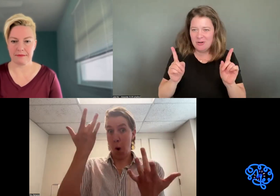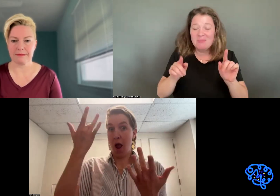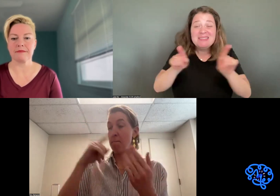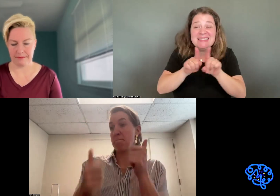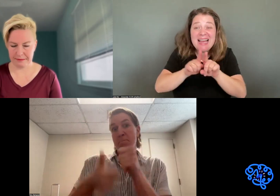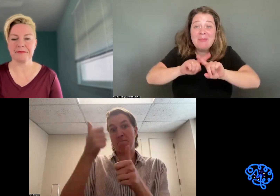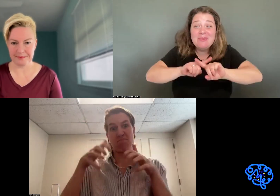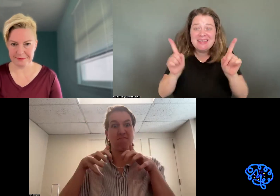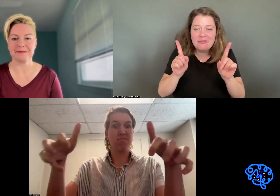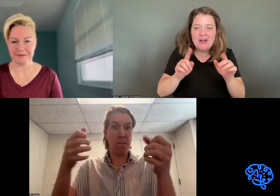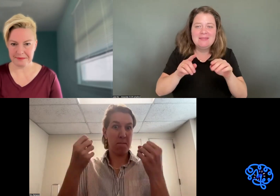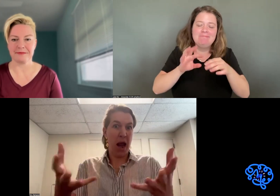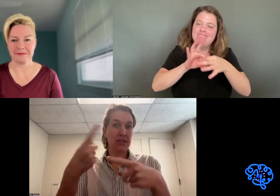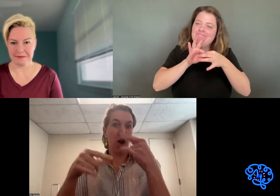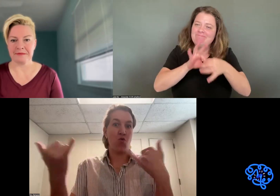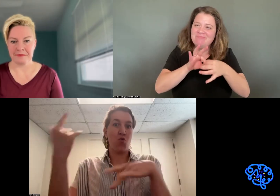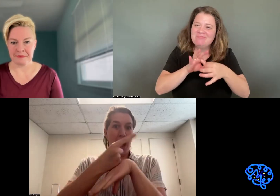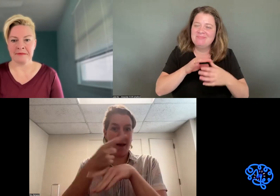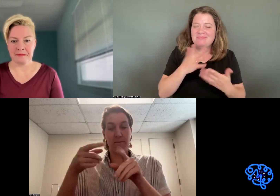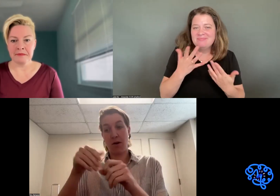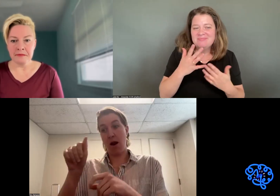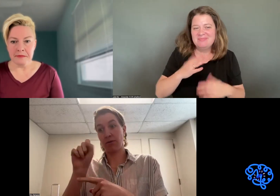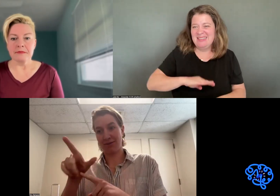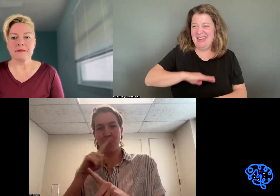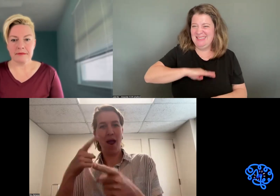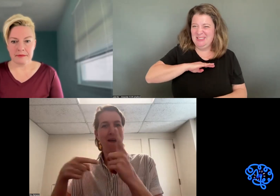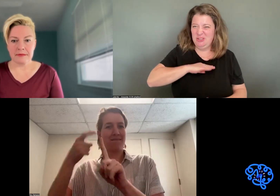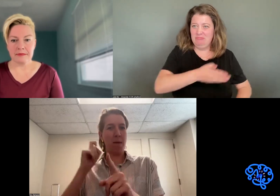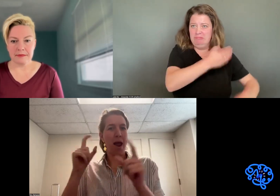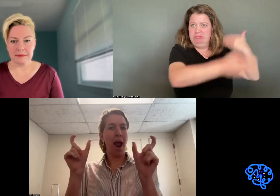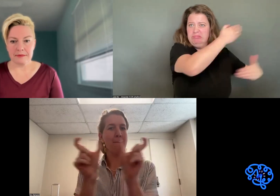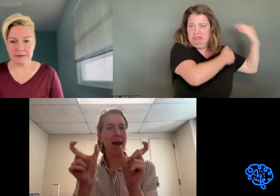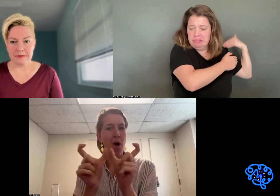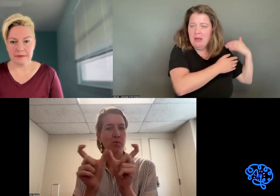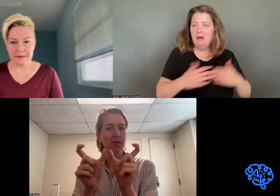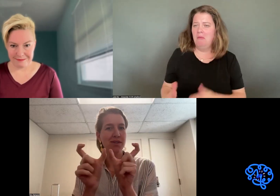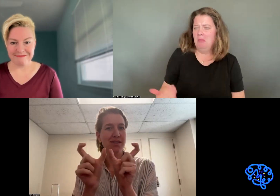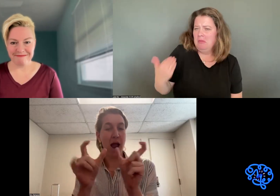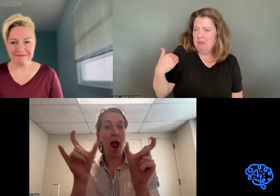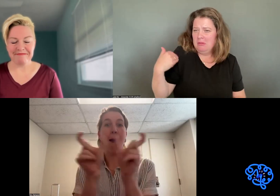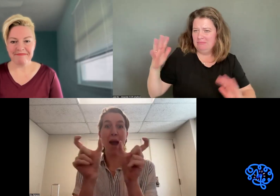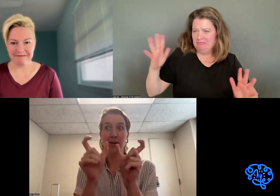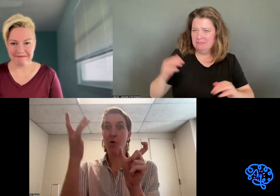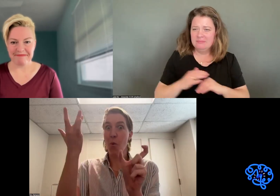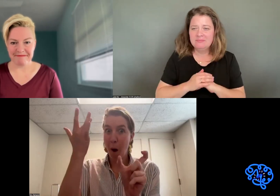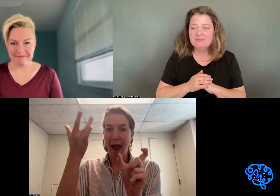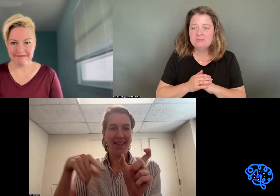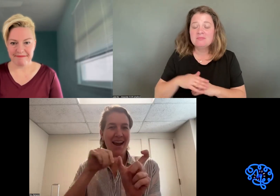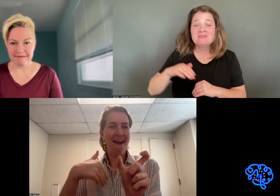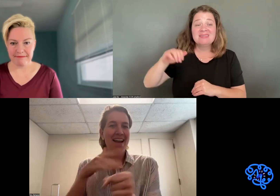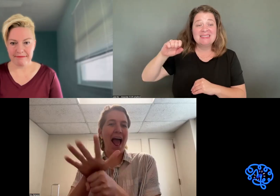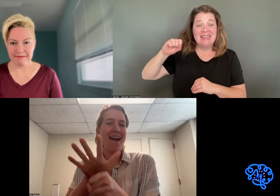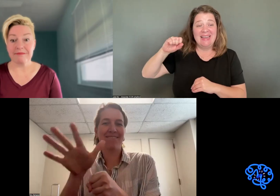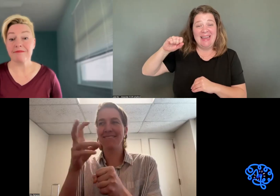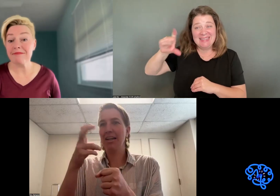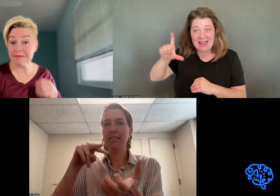on age. And the reason I say that is because we have so many signers today who are signing ASL from compounds,